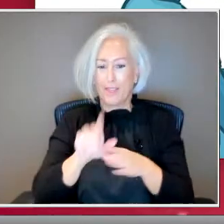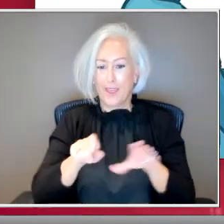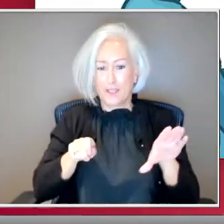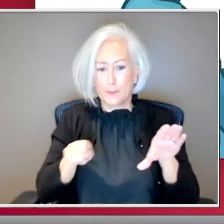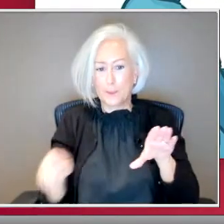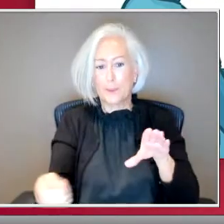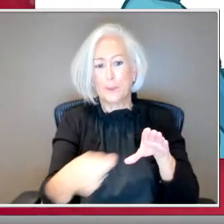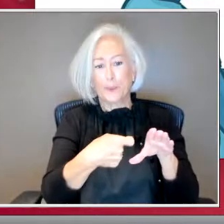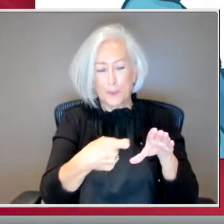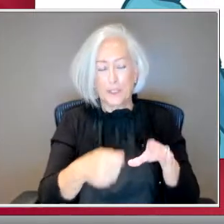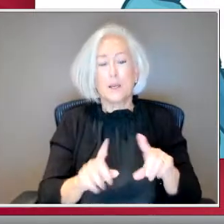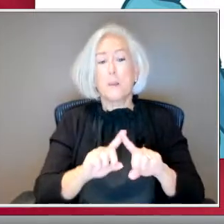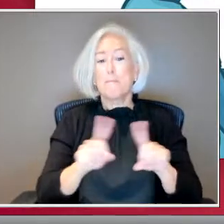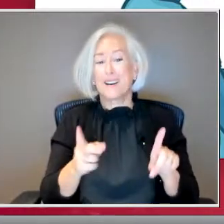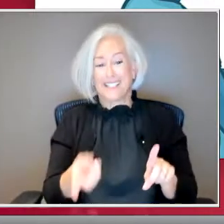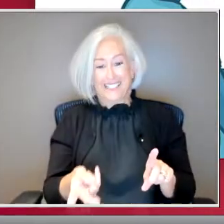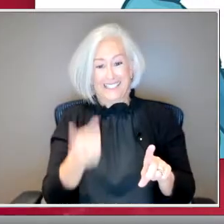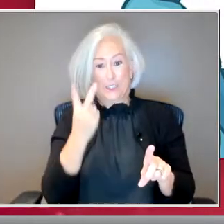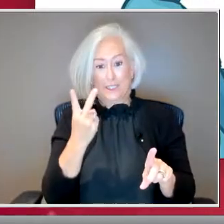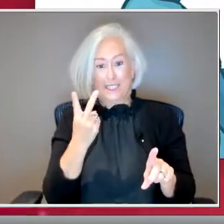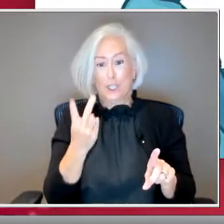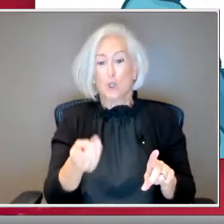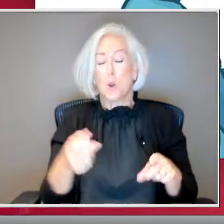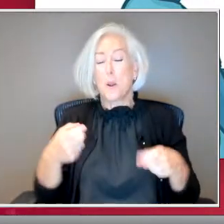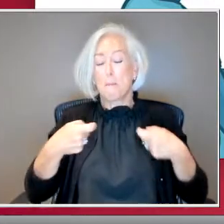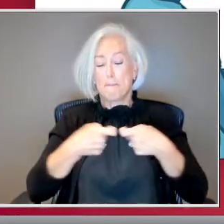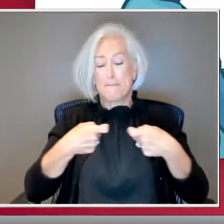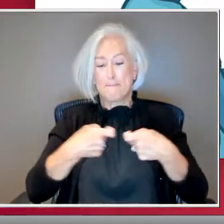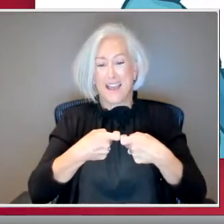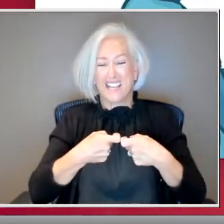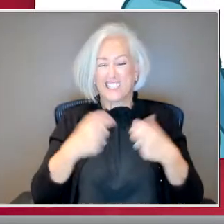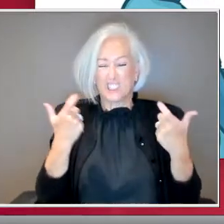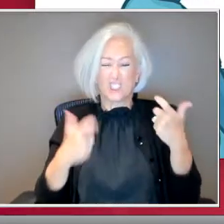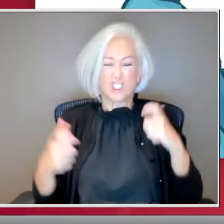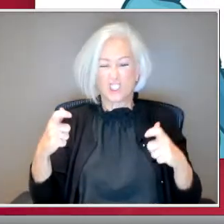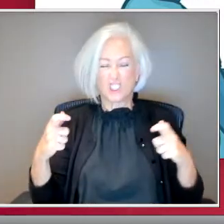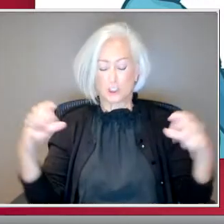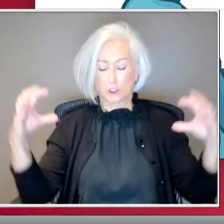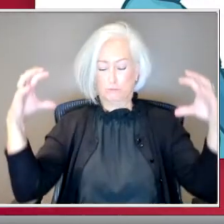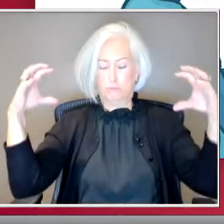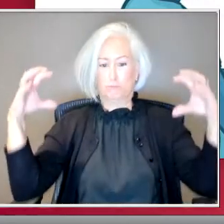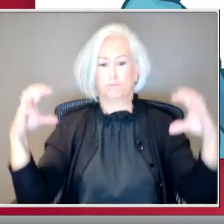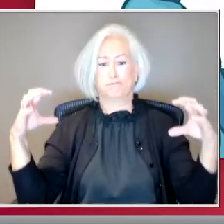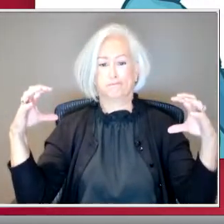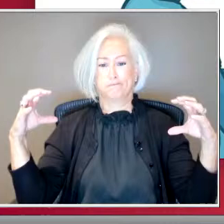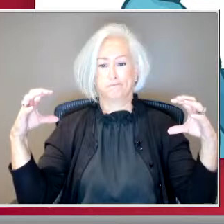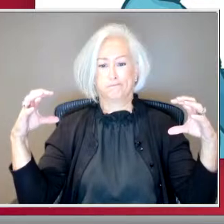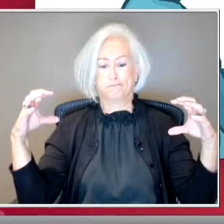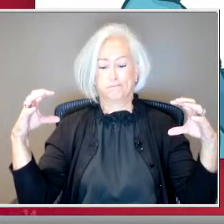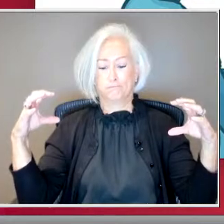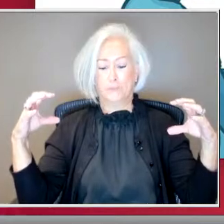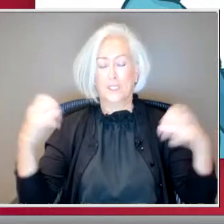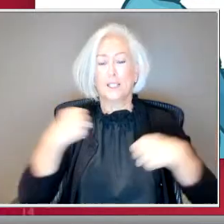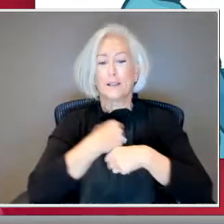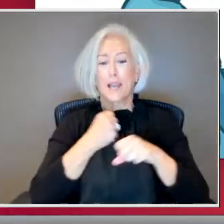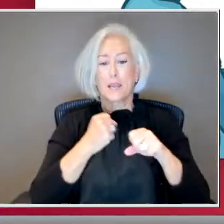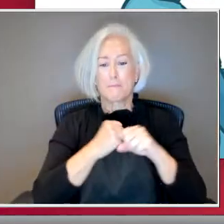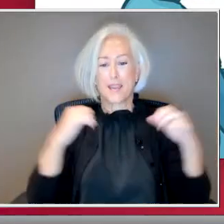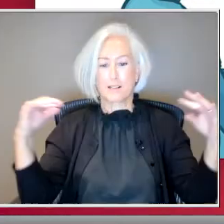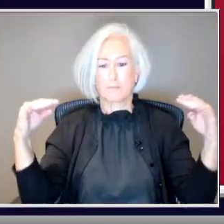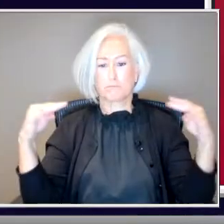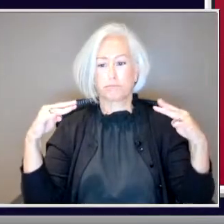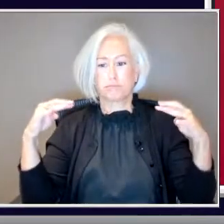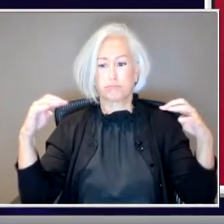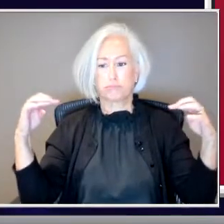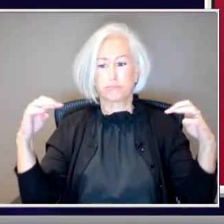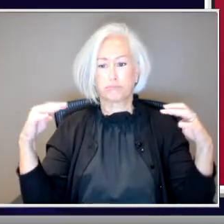see two magnets that come in next to the patient, and by creating a different gradient of magnetic field around this catheter that has